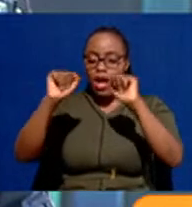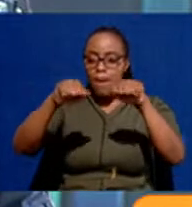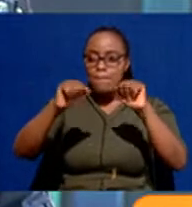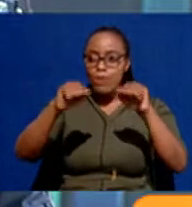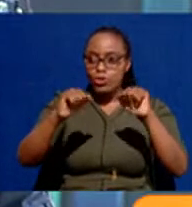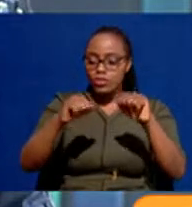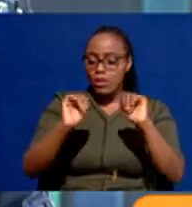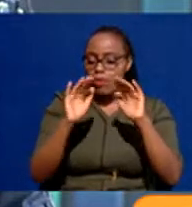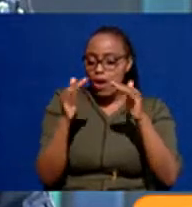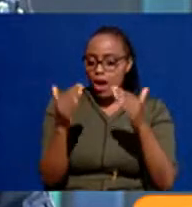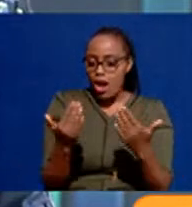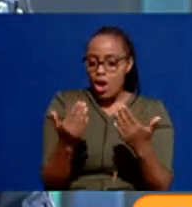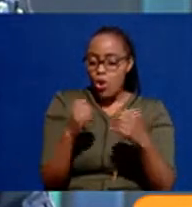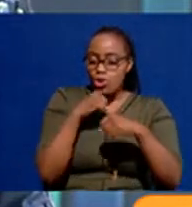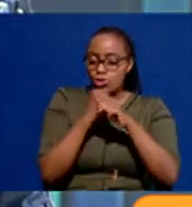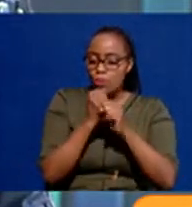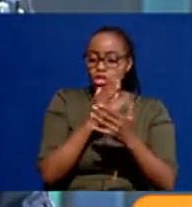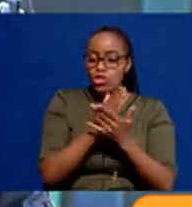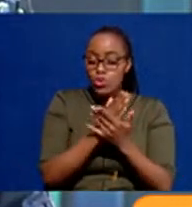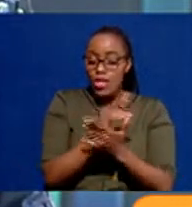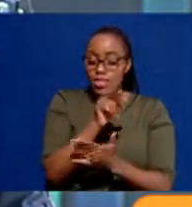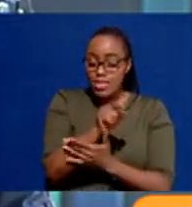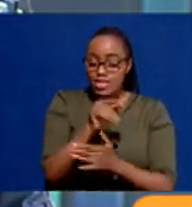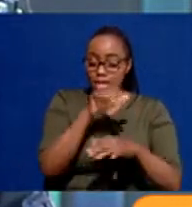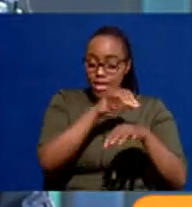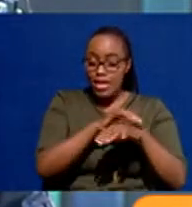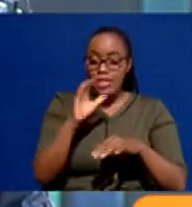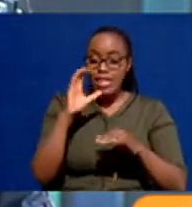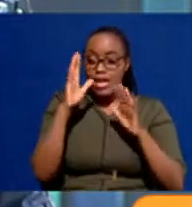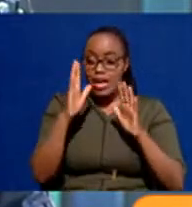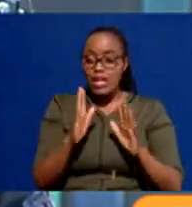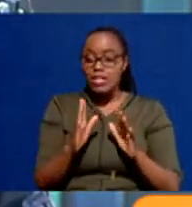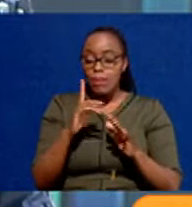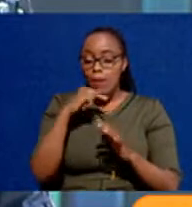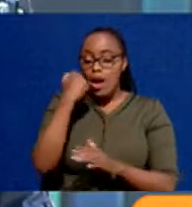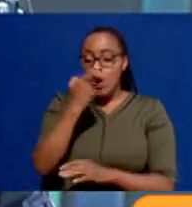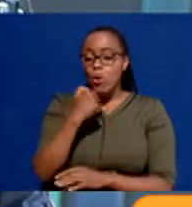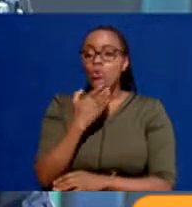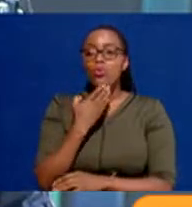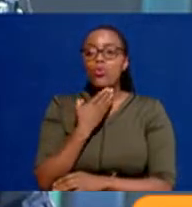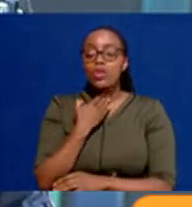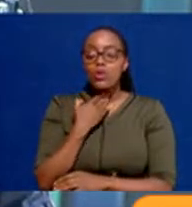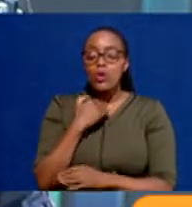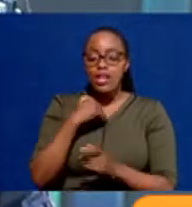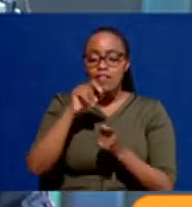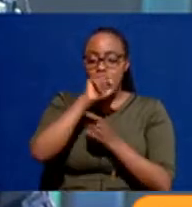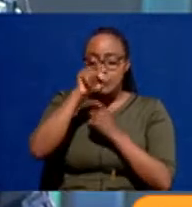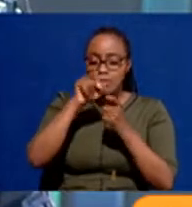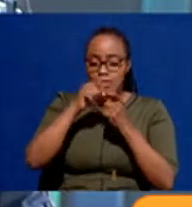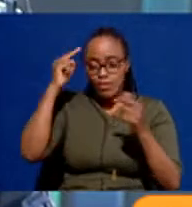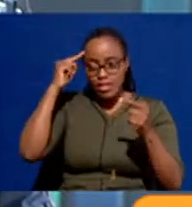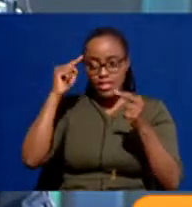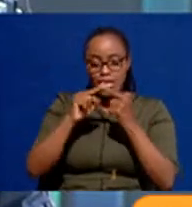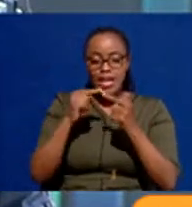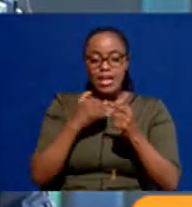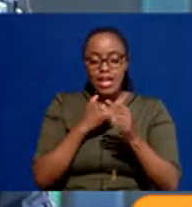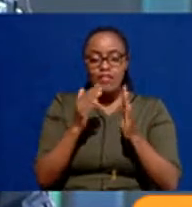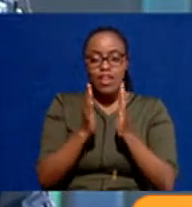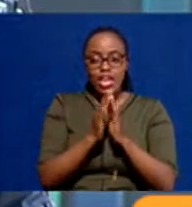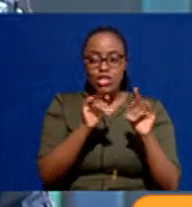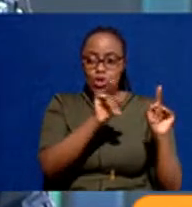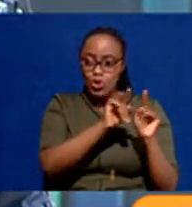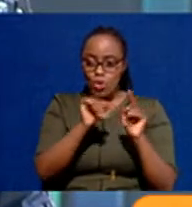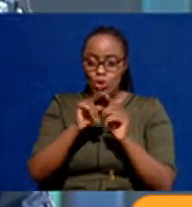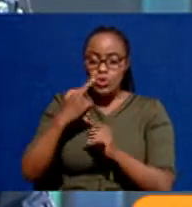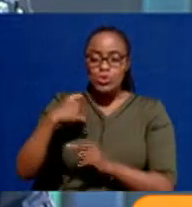to ensure that it reaches the customer we want, because we have a specific target, and